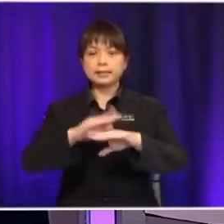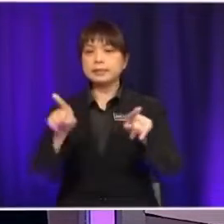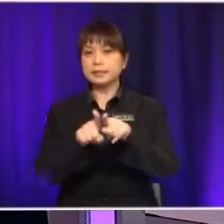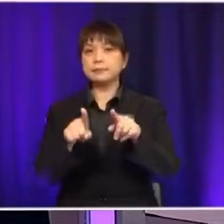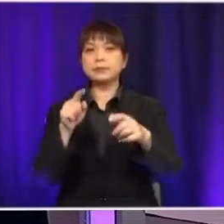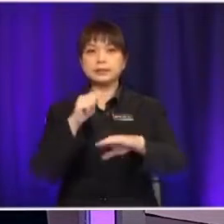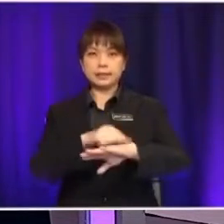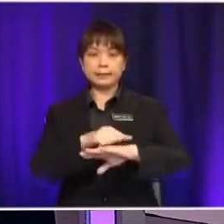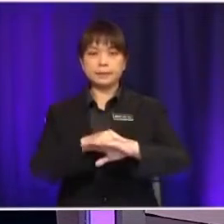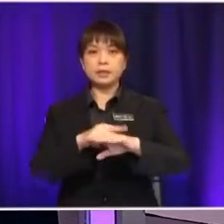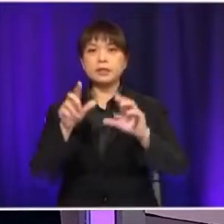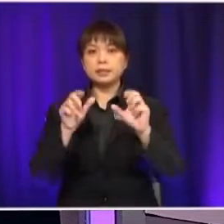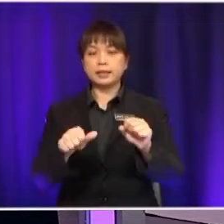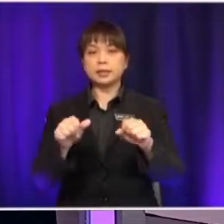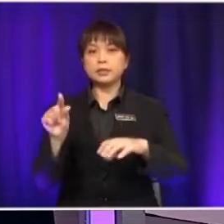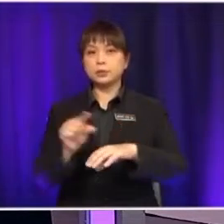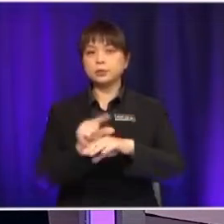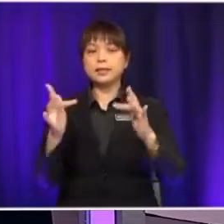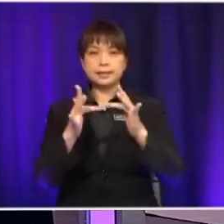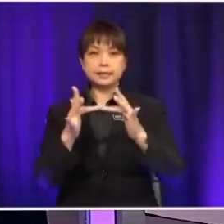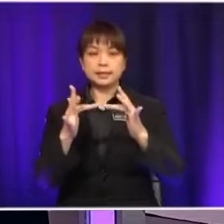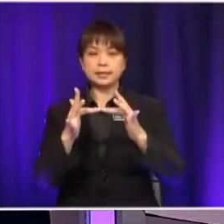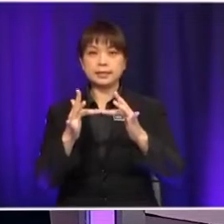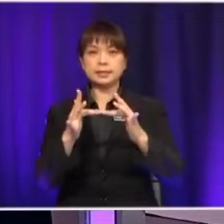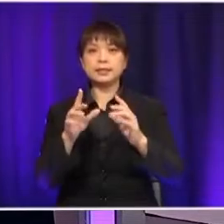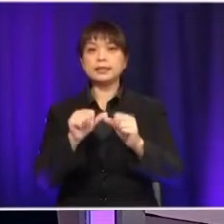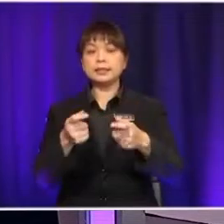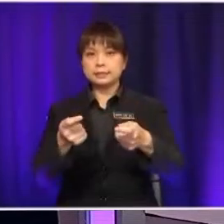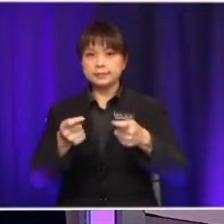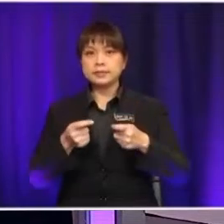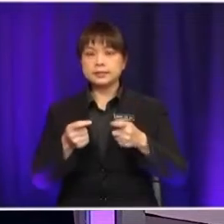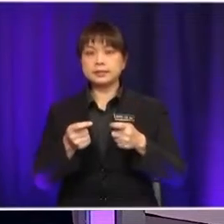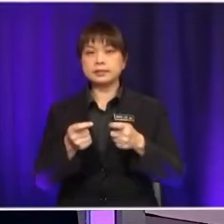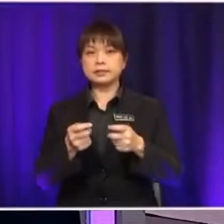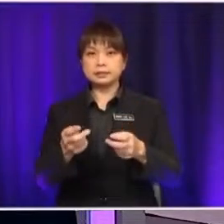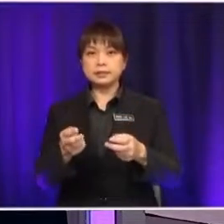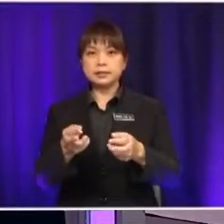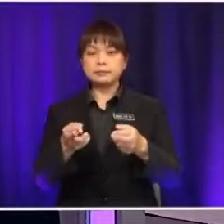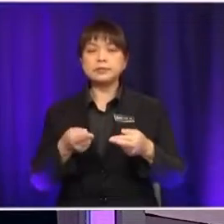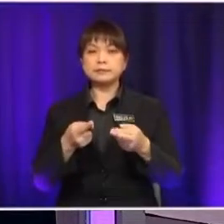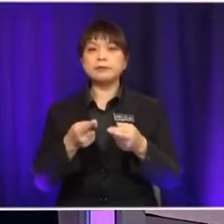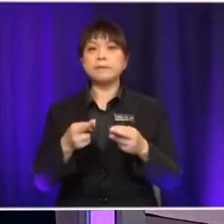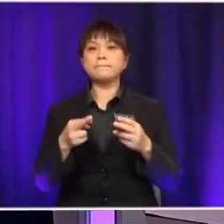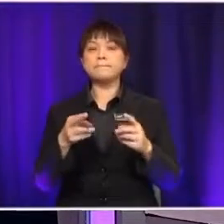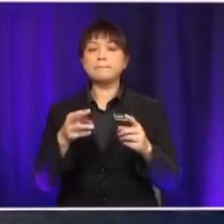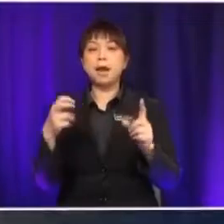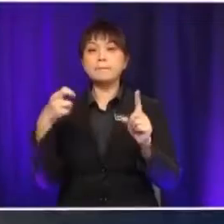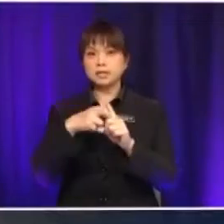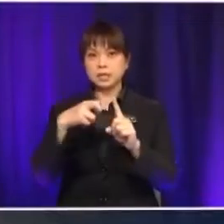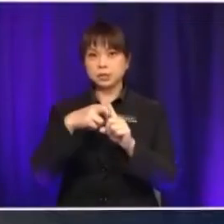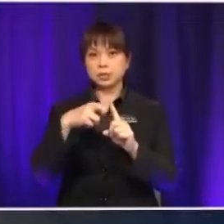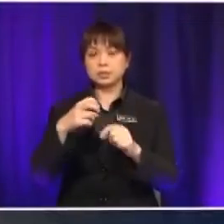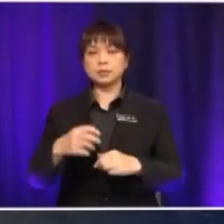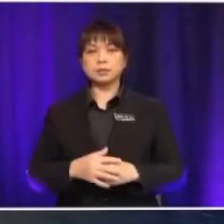or Bluetooth, and they can receive the commands from the users. Okay, I yeah, see. so that's why they are smart. Okay?